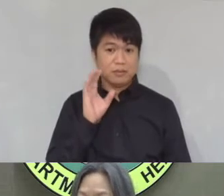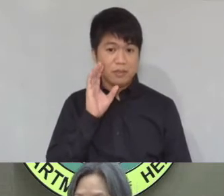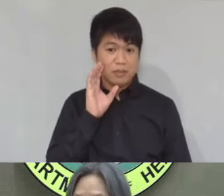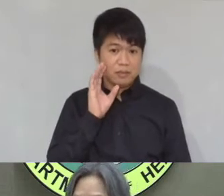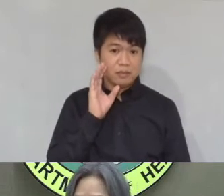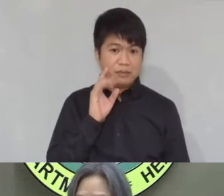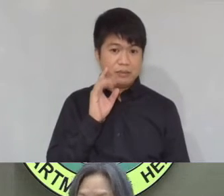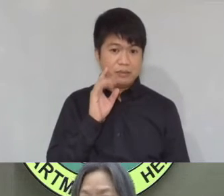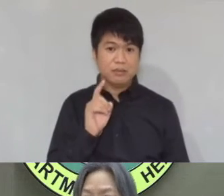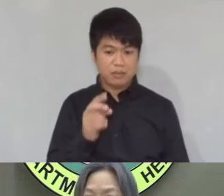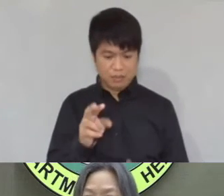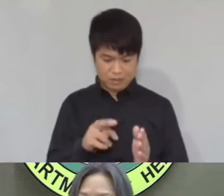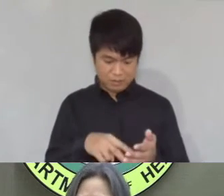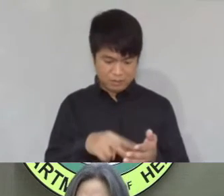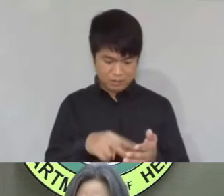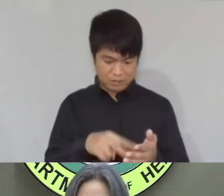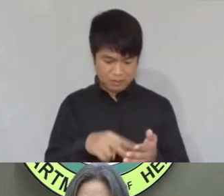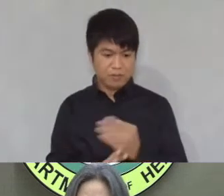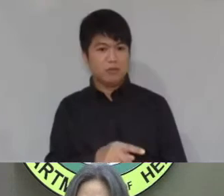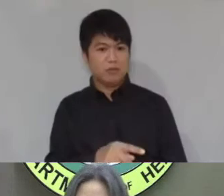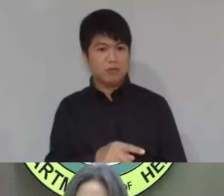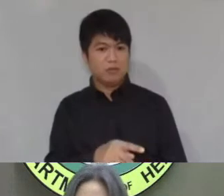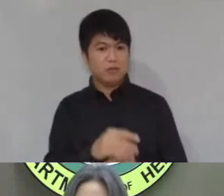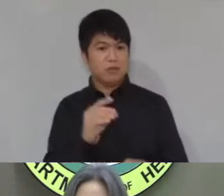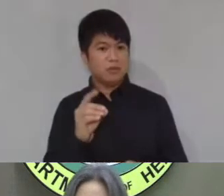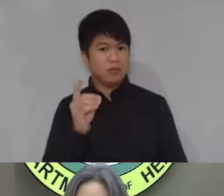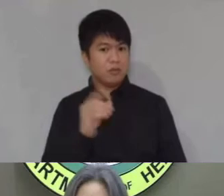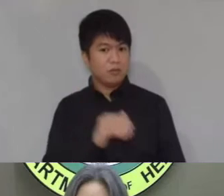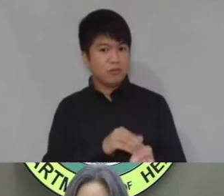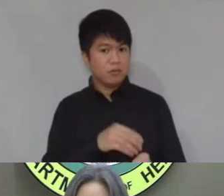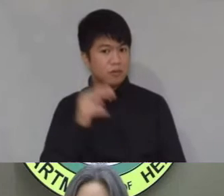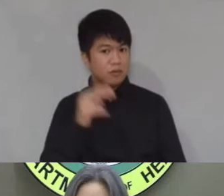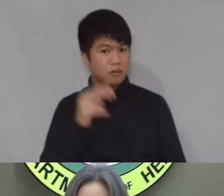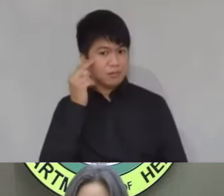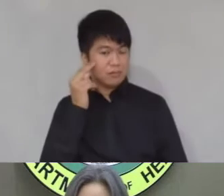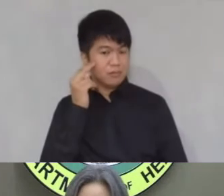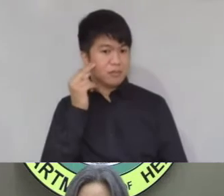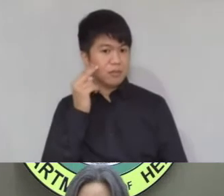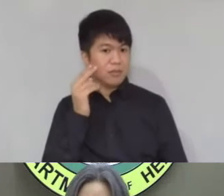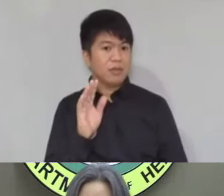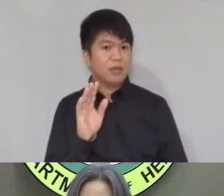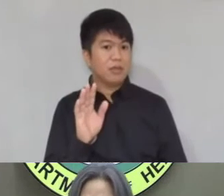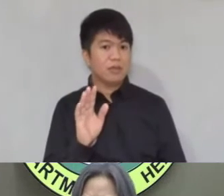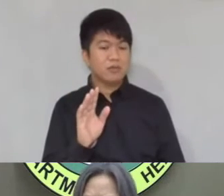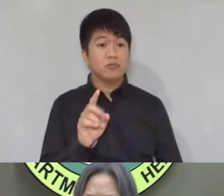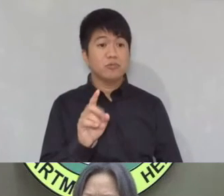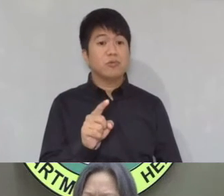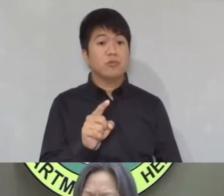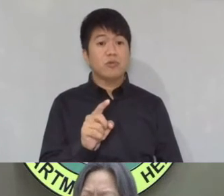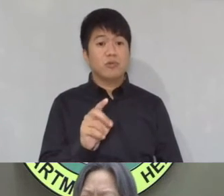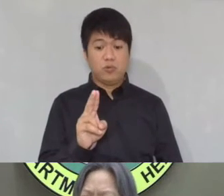let me read one question and balikan natin si Dr. Nem. Hello, can you hear me? Yes. You